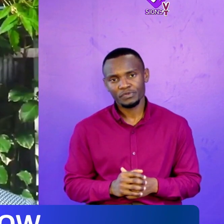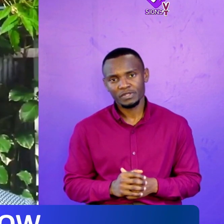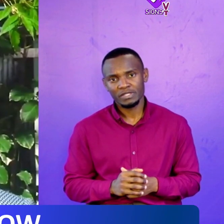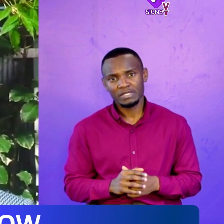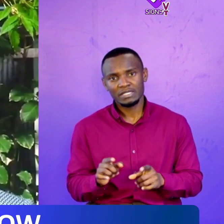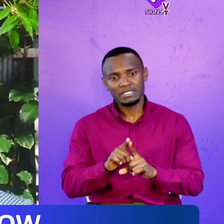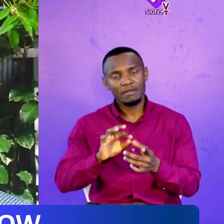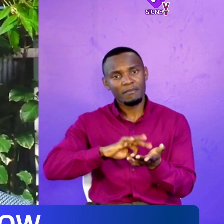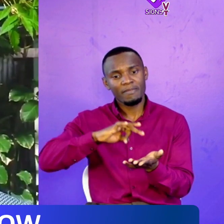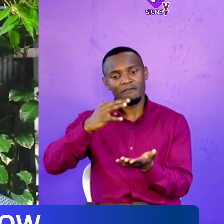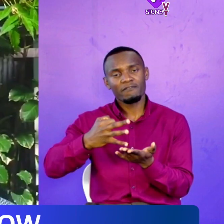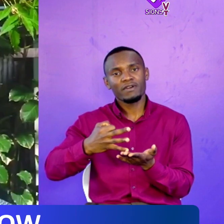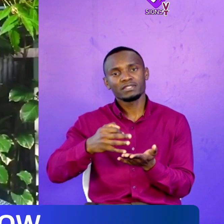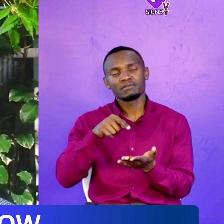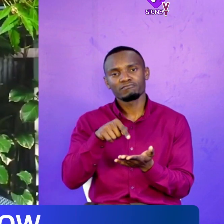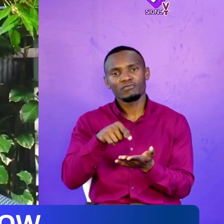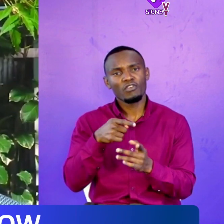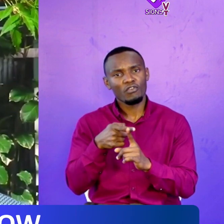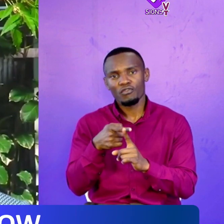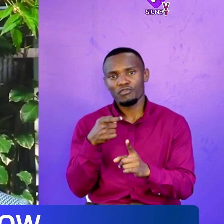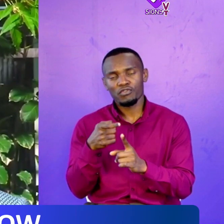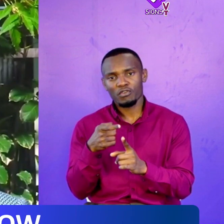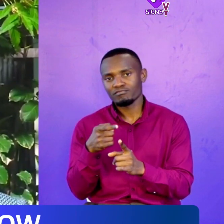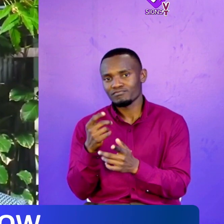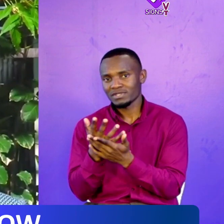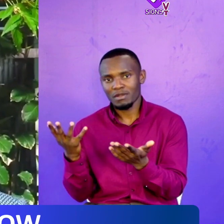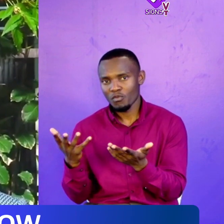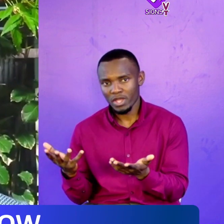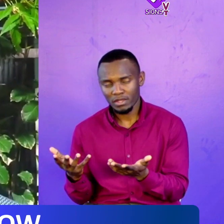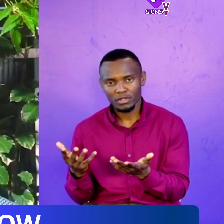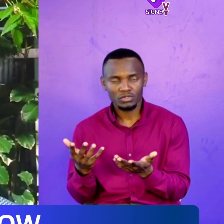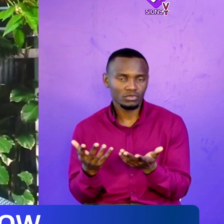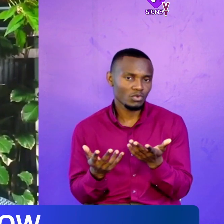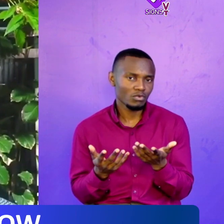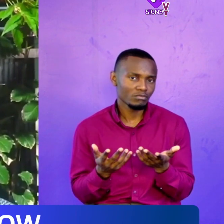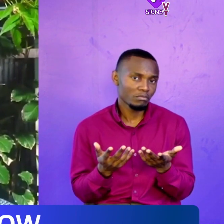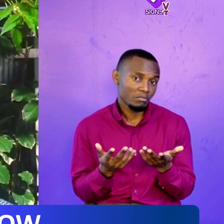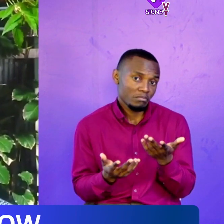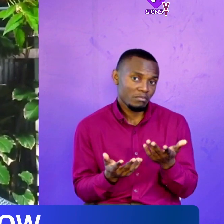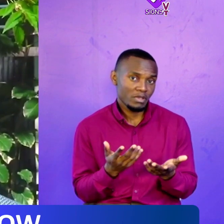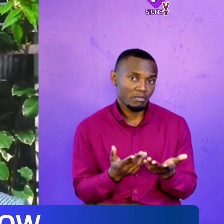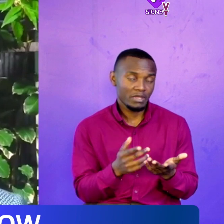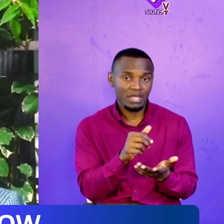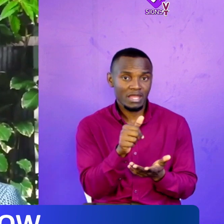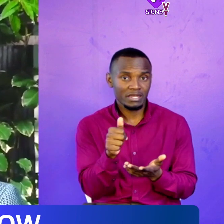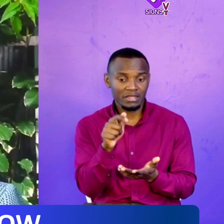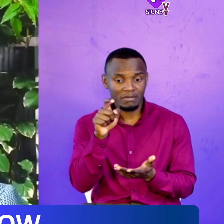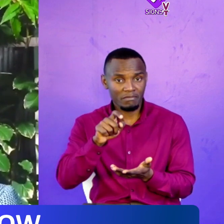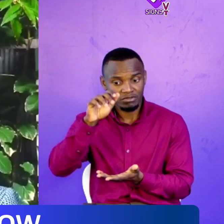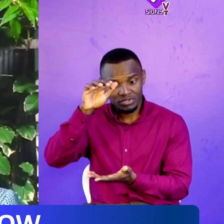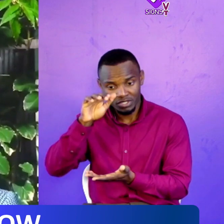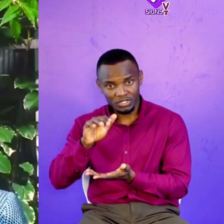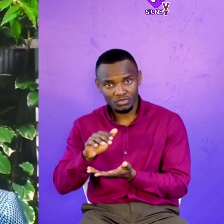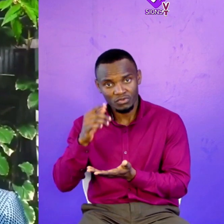come from somewhere. So either another vote must be reduced for us to finance the